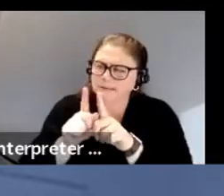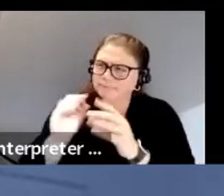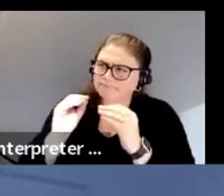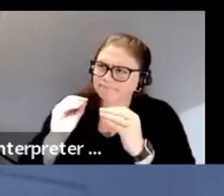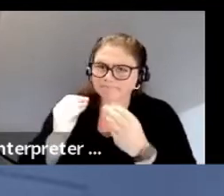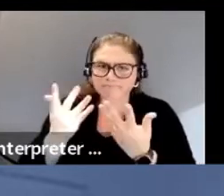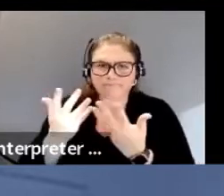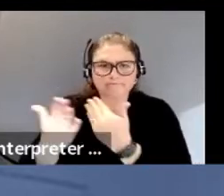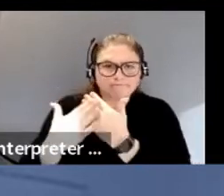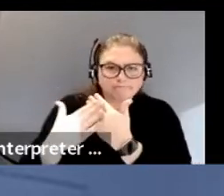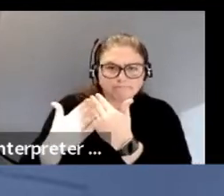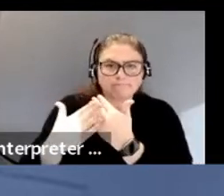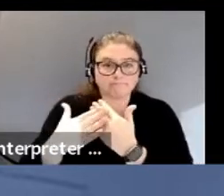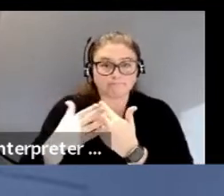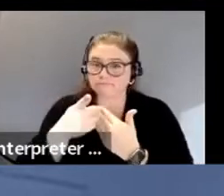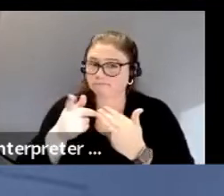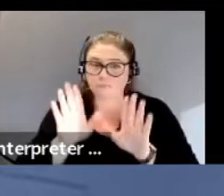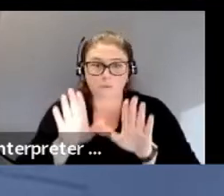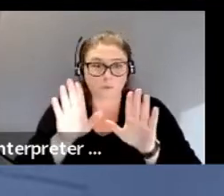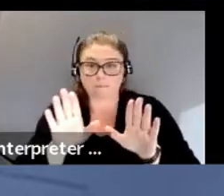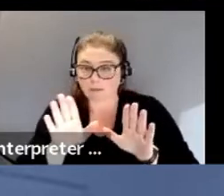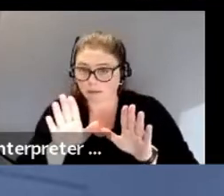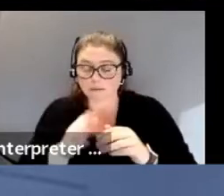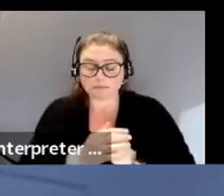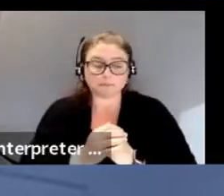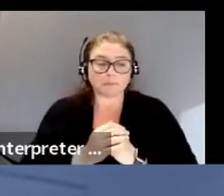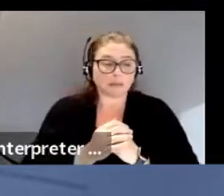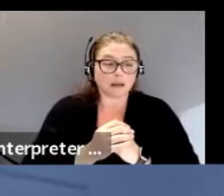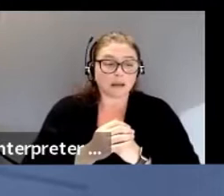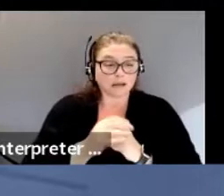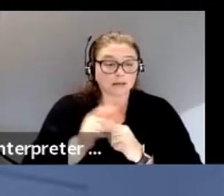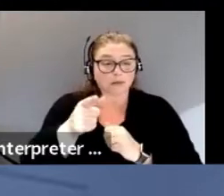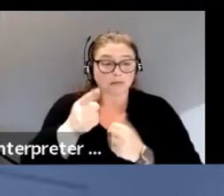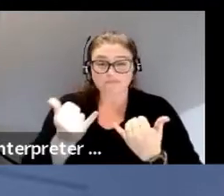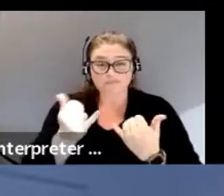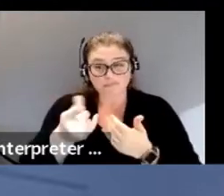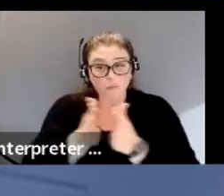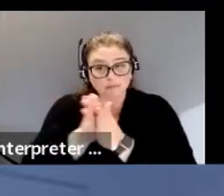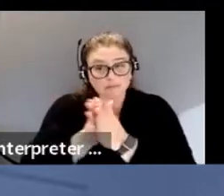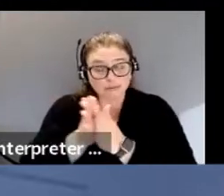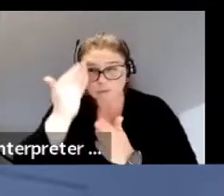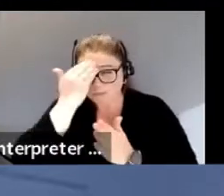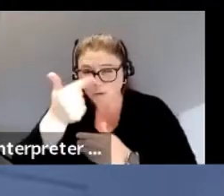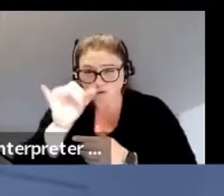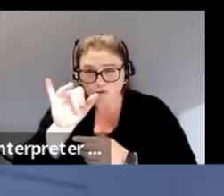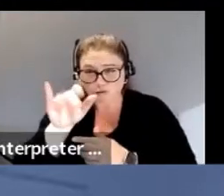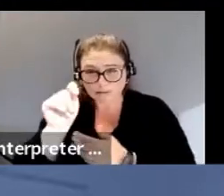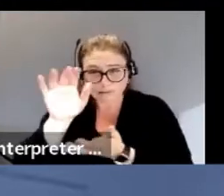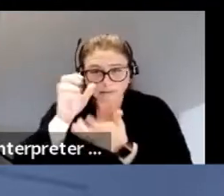business. So I know you're here to all find about the grant funding. So I'm going to stop talking about Innovation Guelph